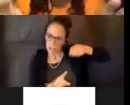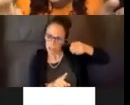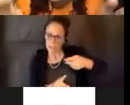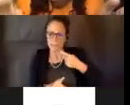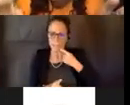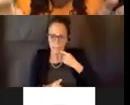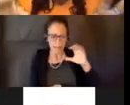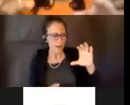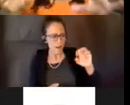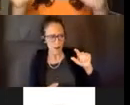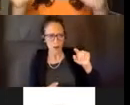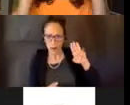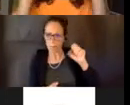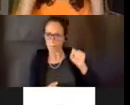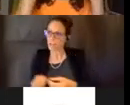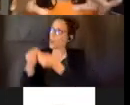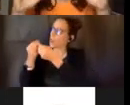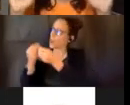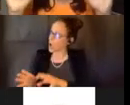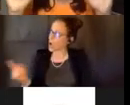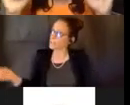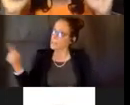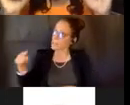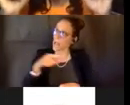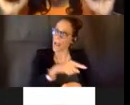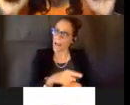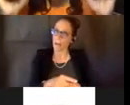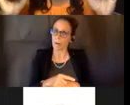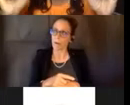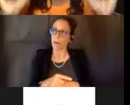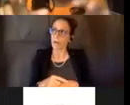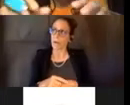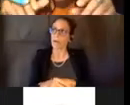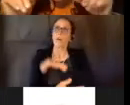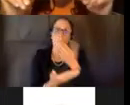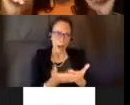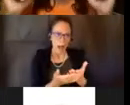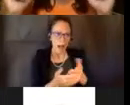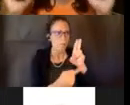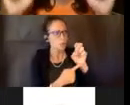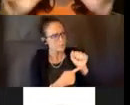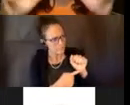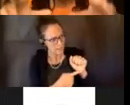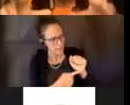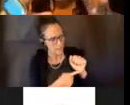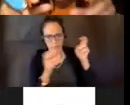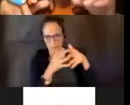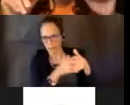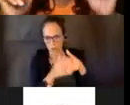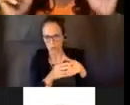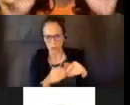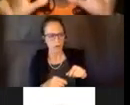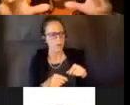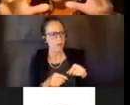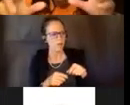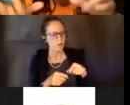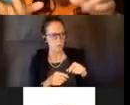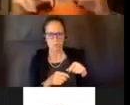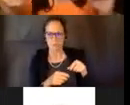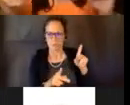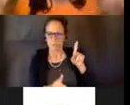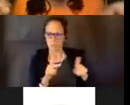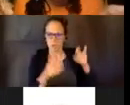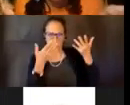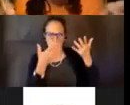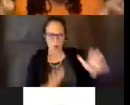the place. And there were all these people who've been living here, not for 50 years or 100 years, but I would say on